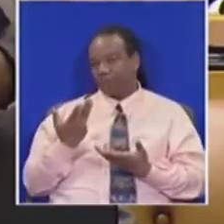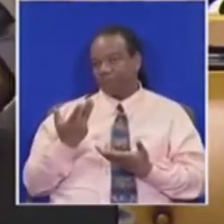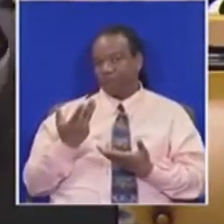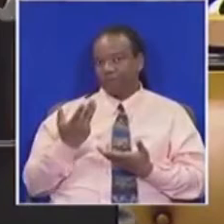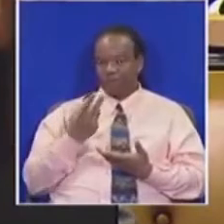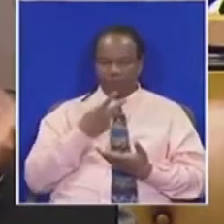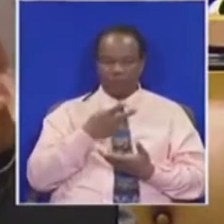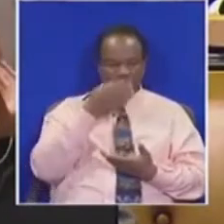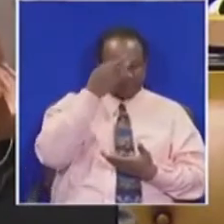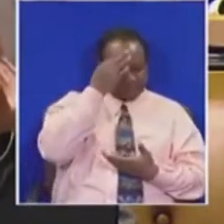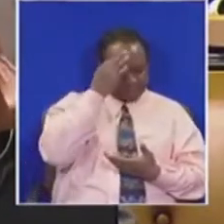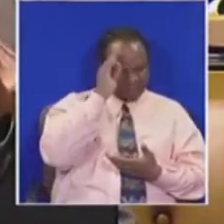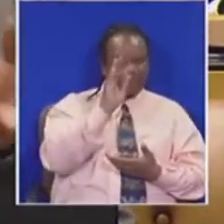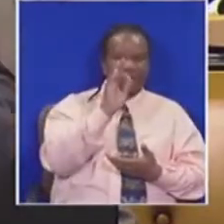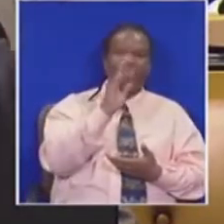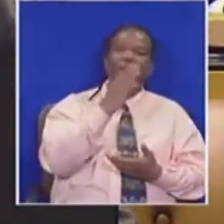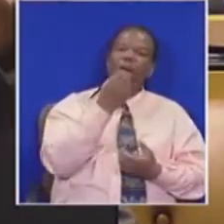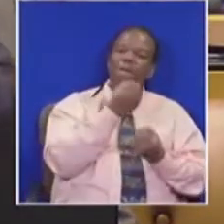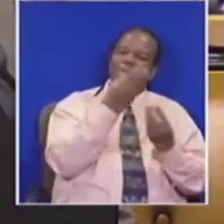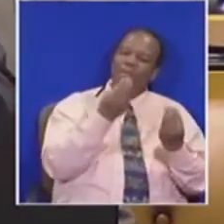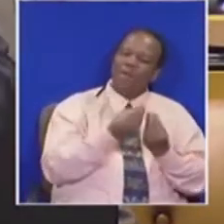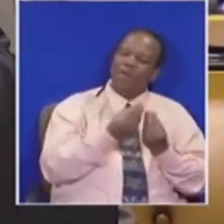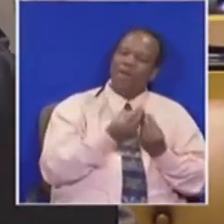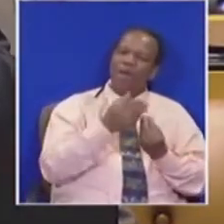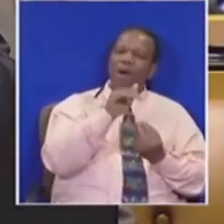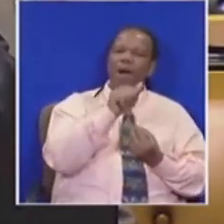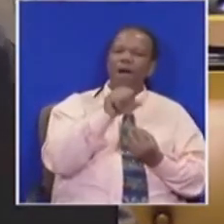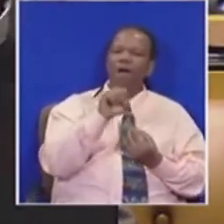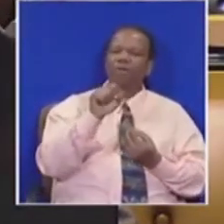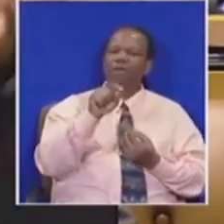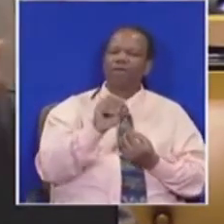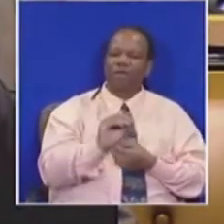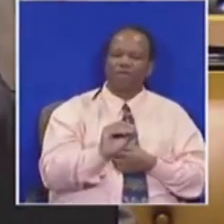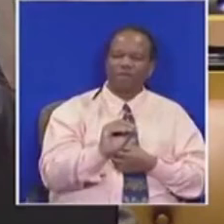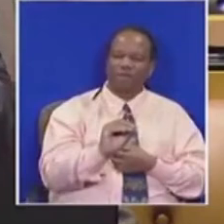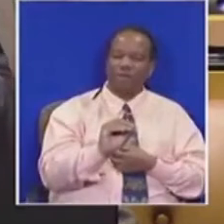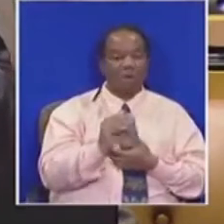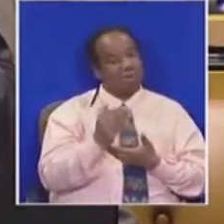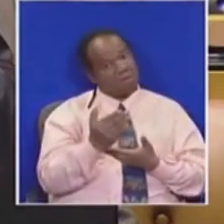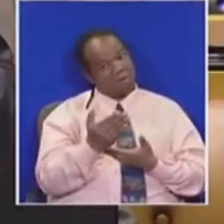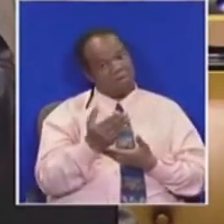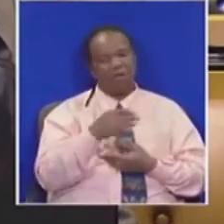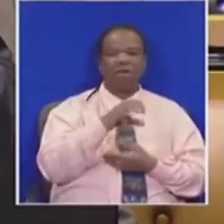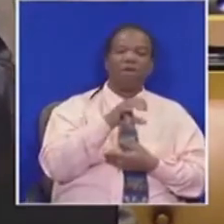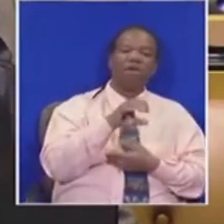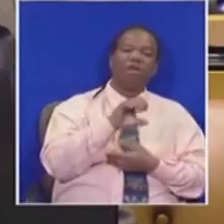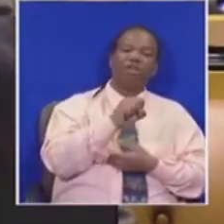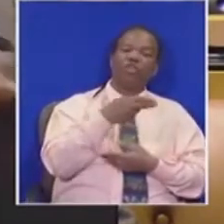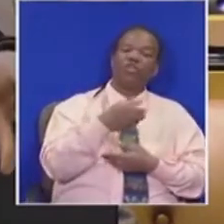Because as the state, you own a number of assets, and you could actually do a share swap